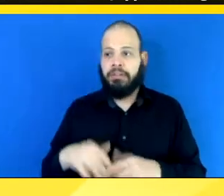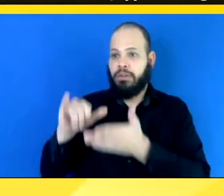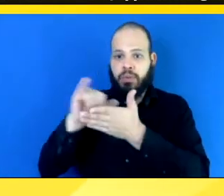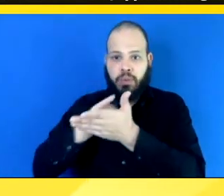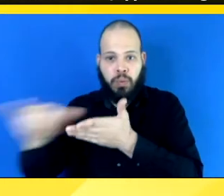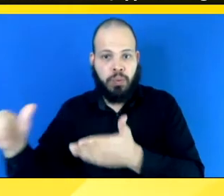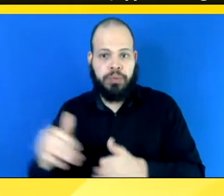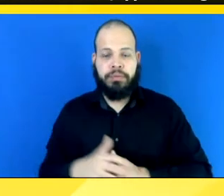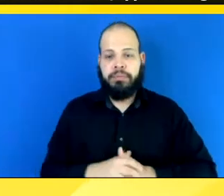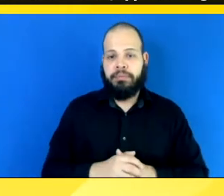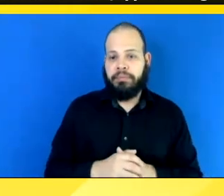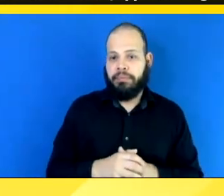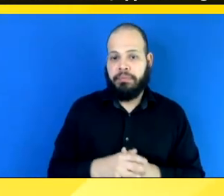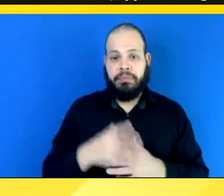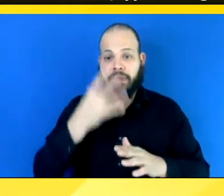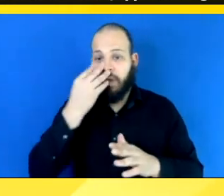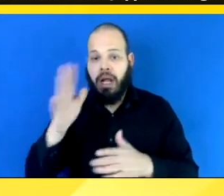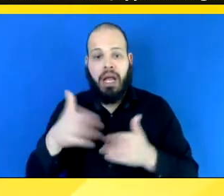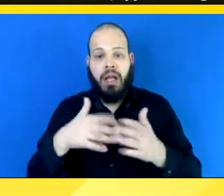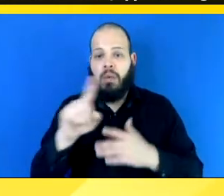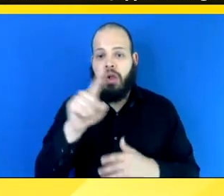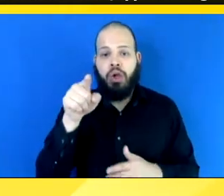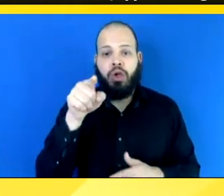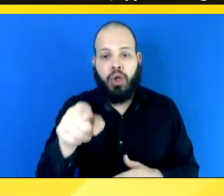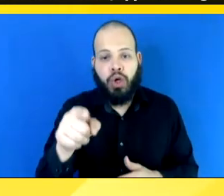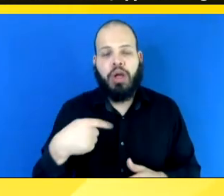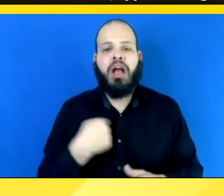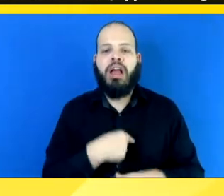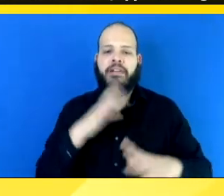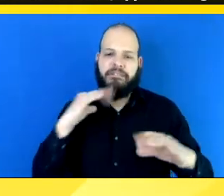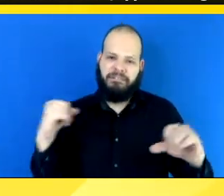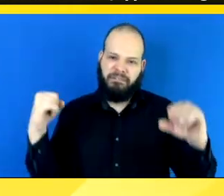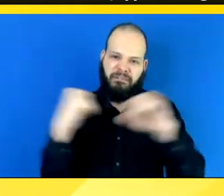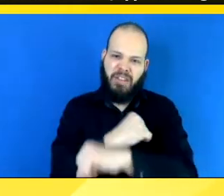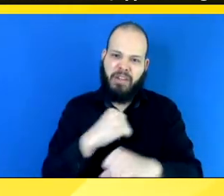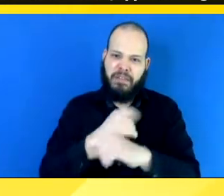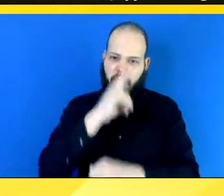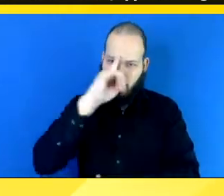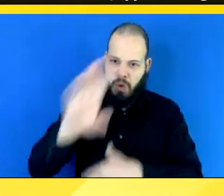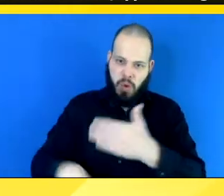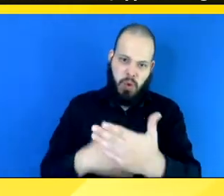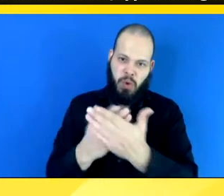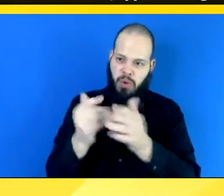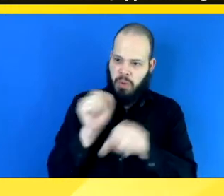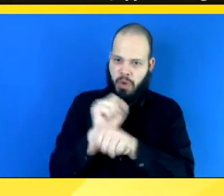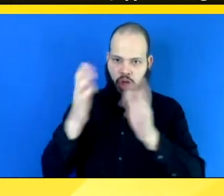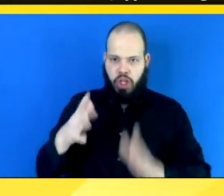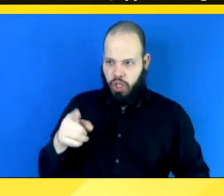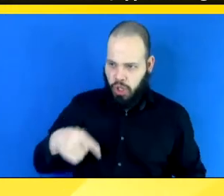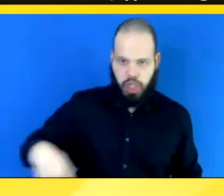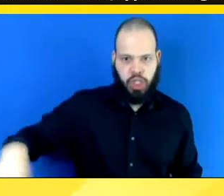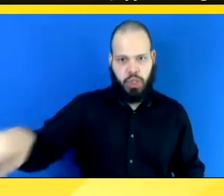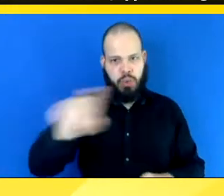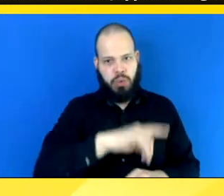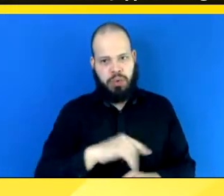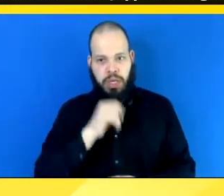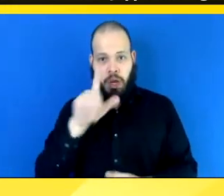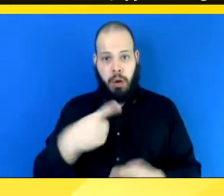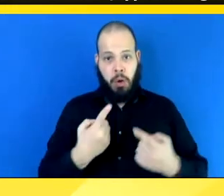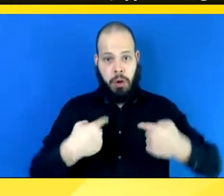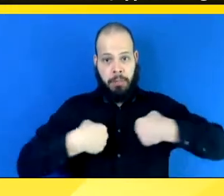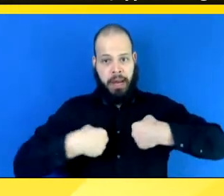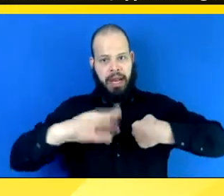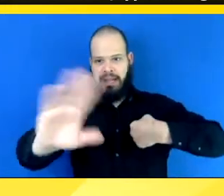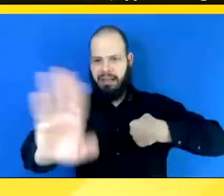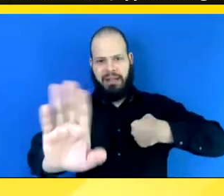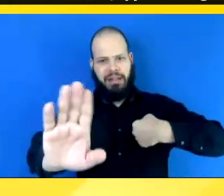I'm fighting for everybody, not just me. Right. It's not all about me. It's for everybody. That's right. And I'm ready. We got to